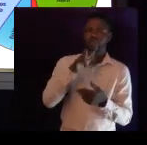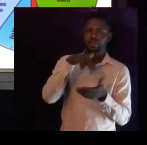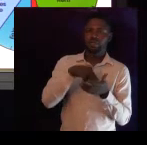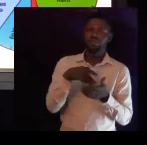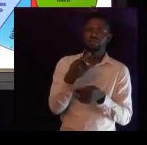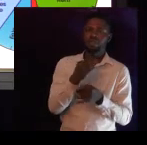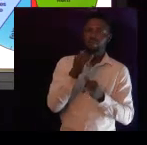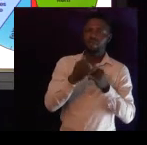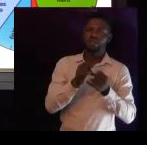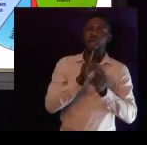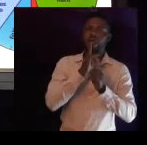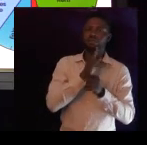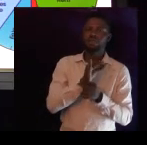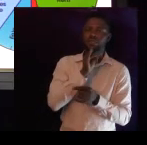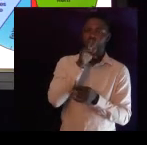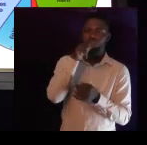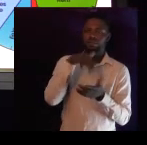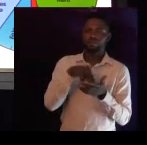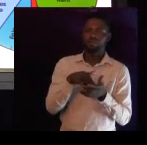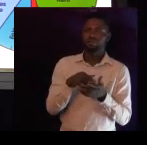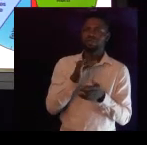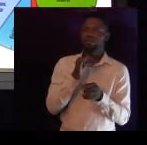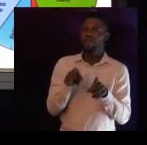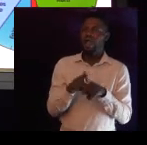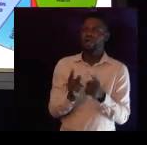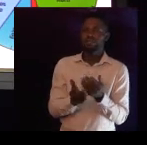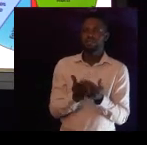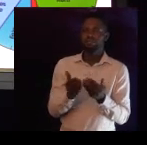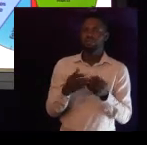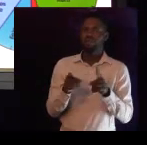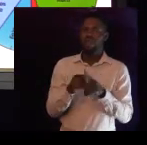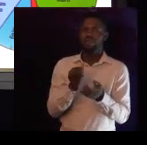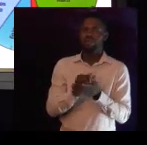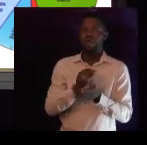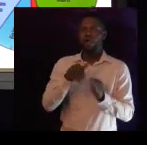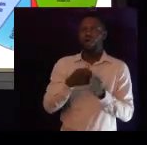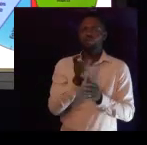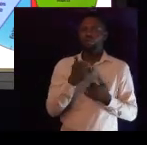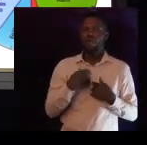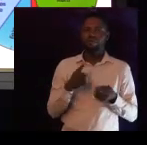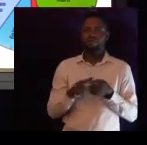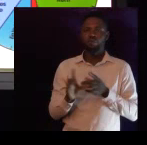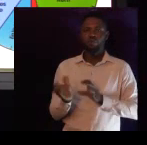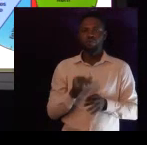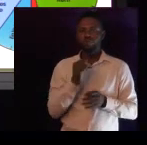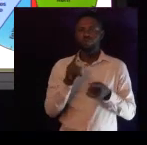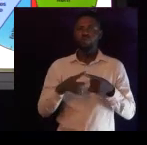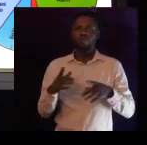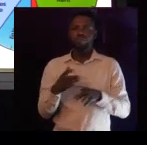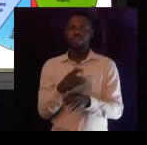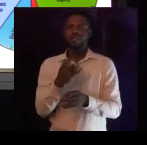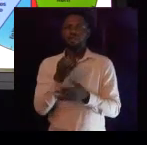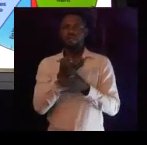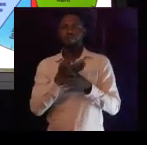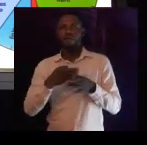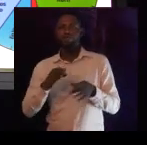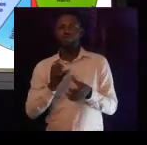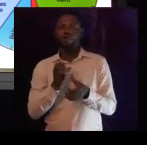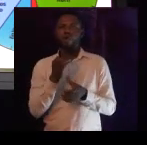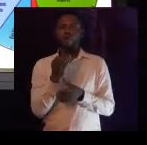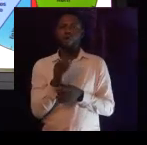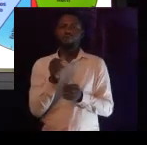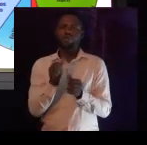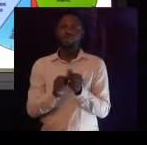final answer is 3,000, my friend. So it's as simple as that. All you have to do is take the fraction